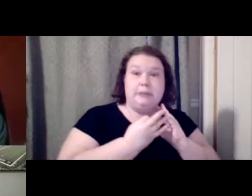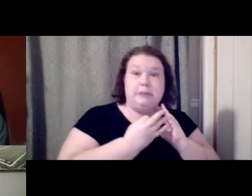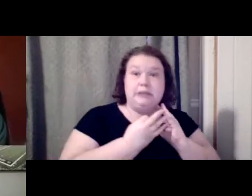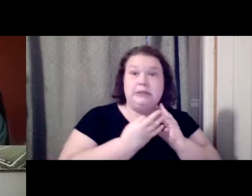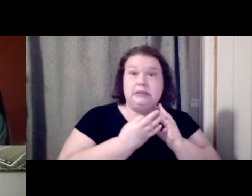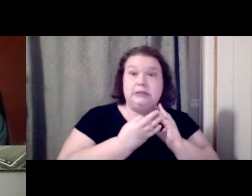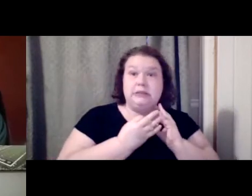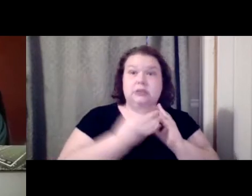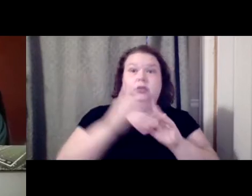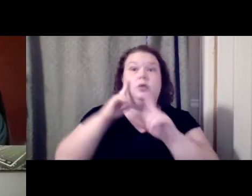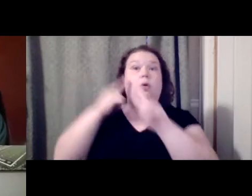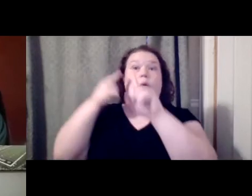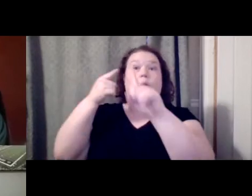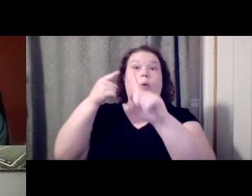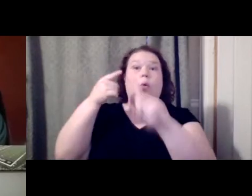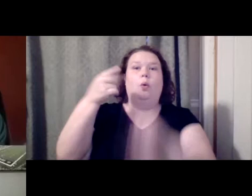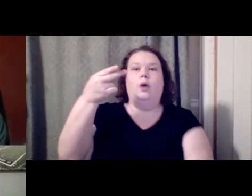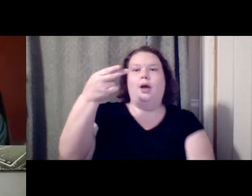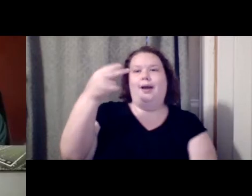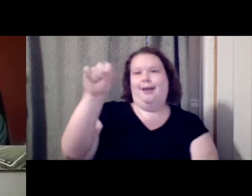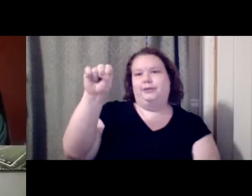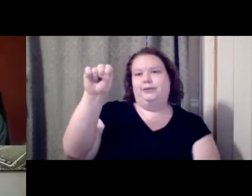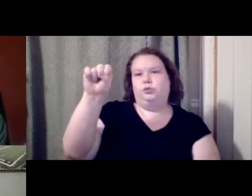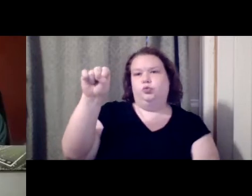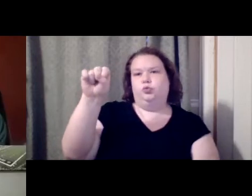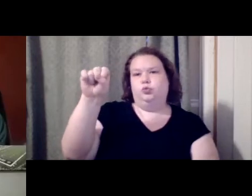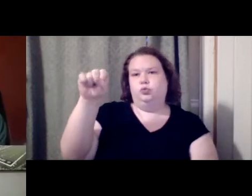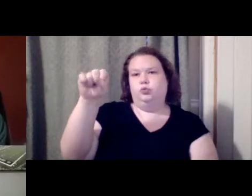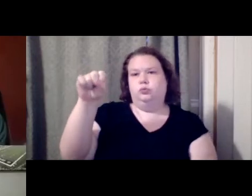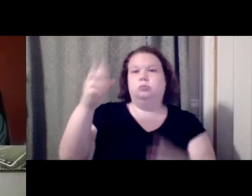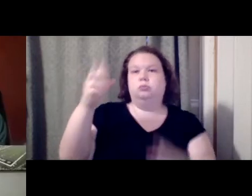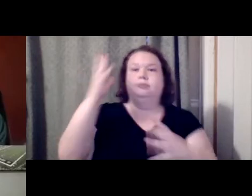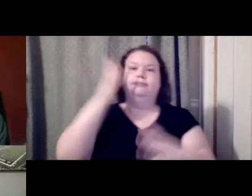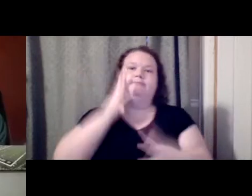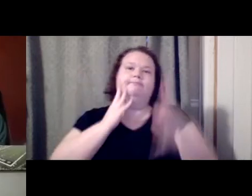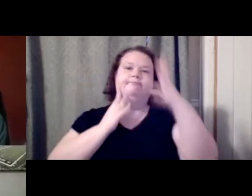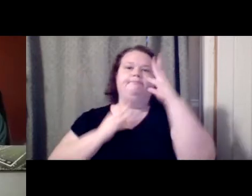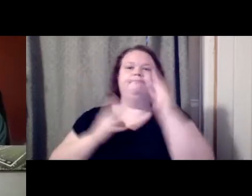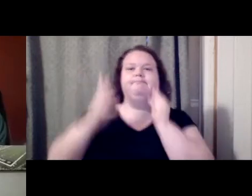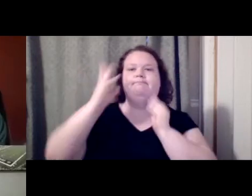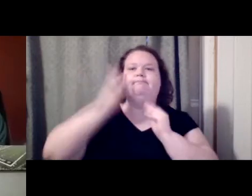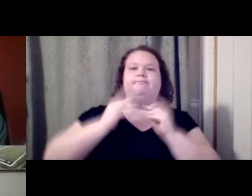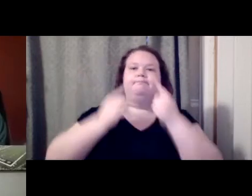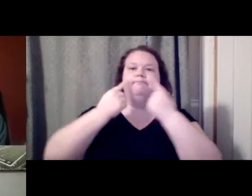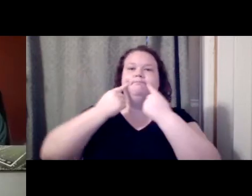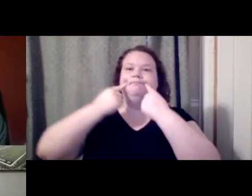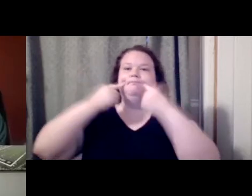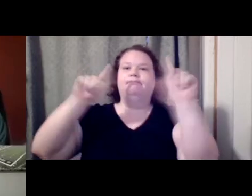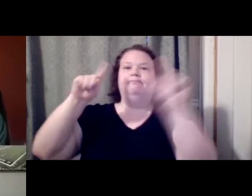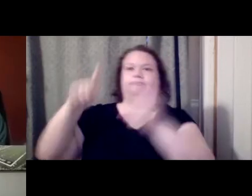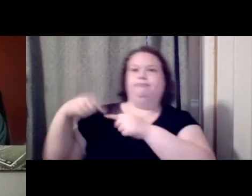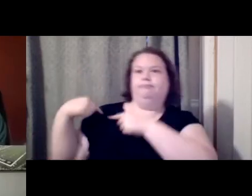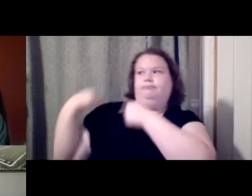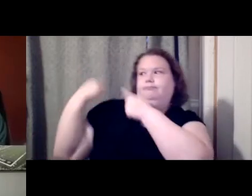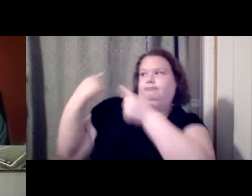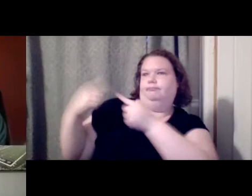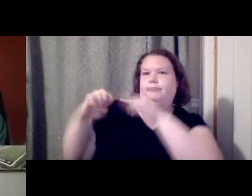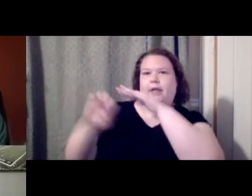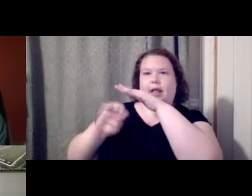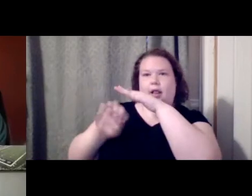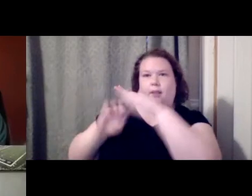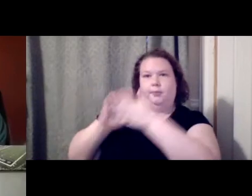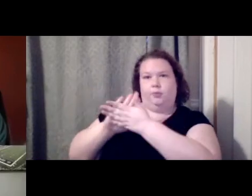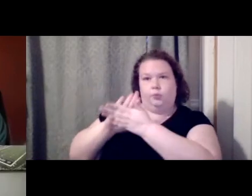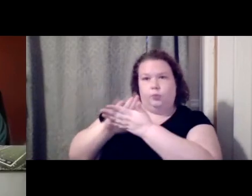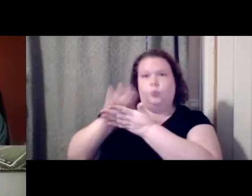all those students come together, yes, with successful experiences in learning environments at the middle school and elementary